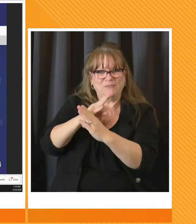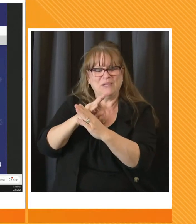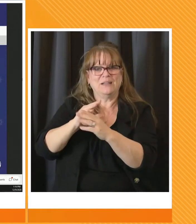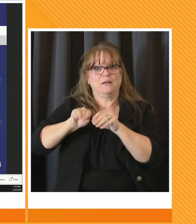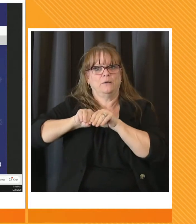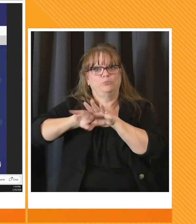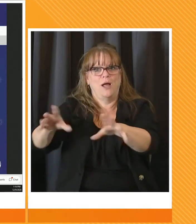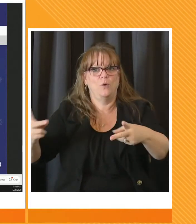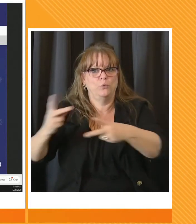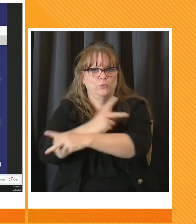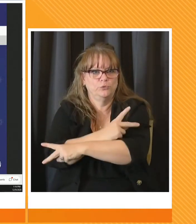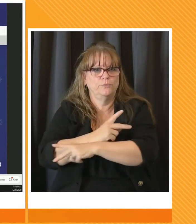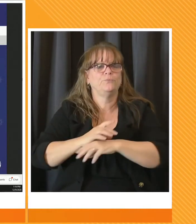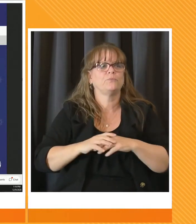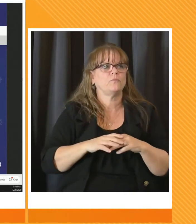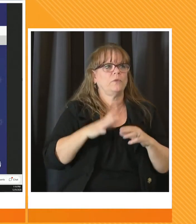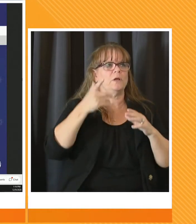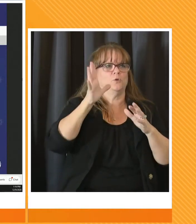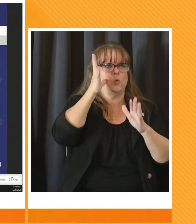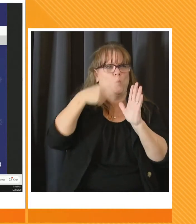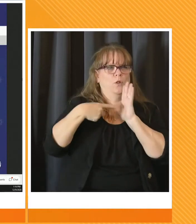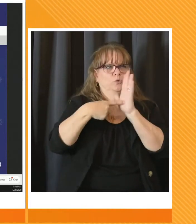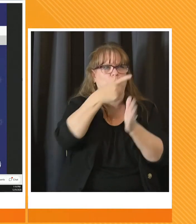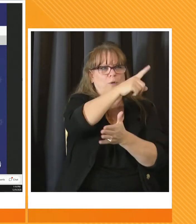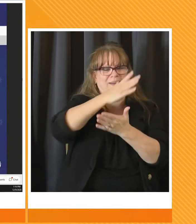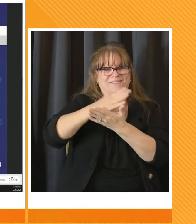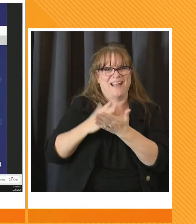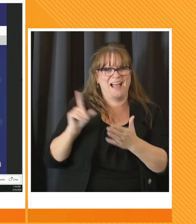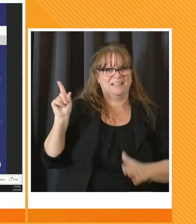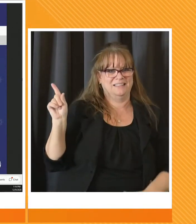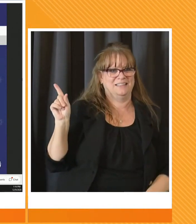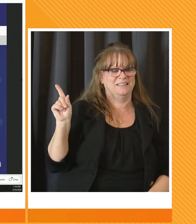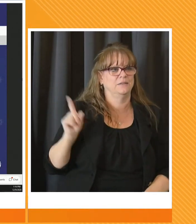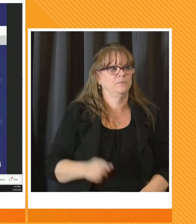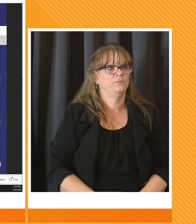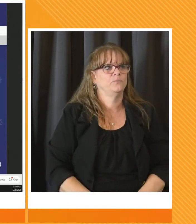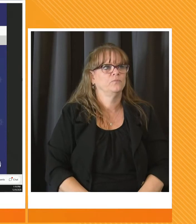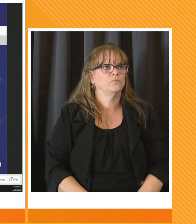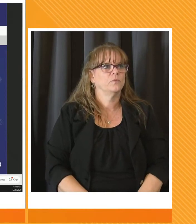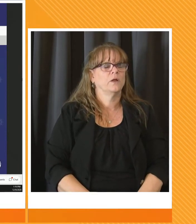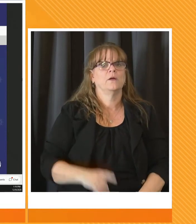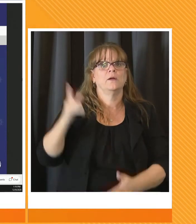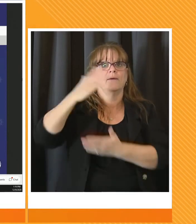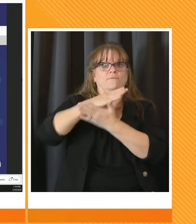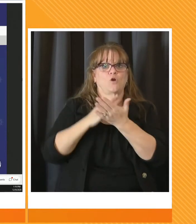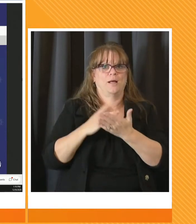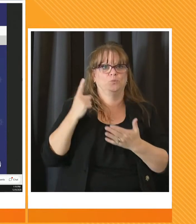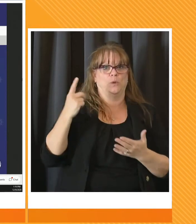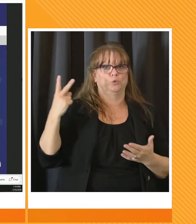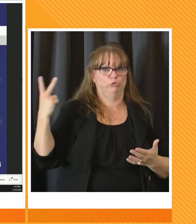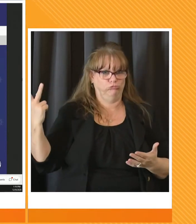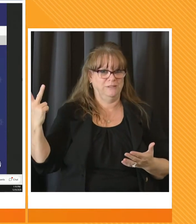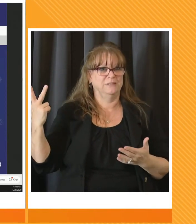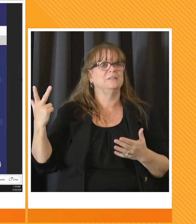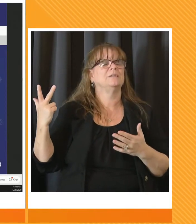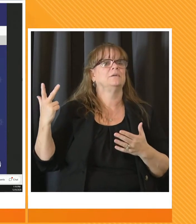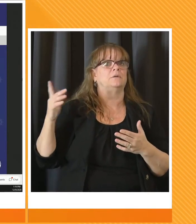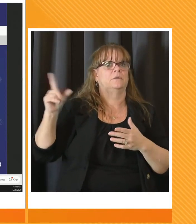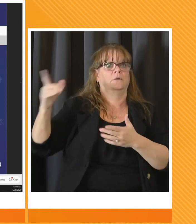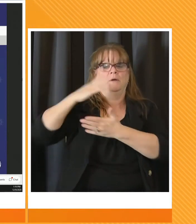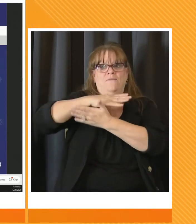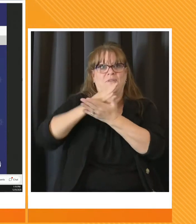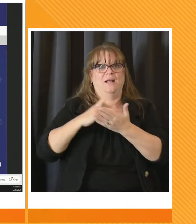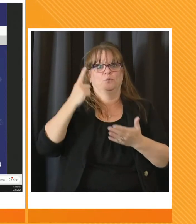So we're really talking about this happening between now and next summer. And phase 1